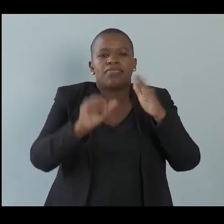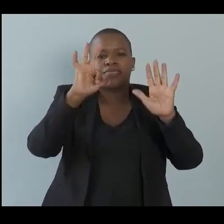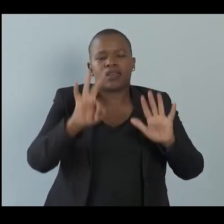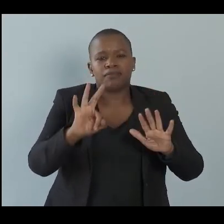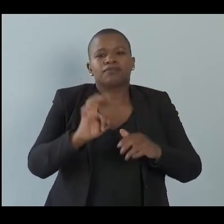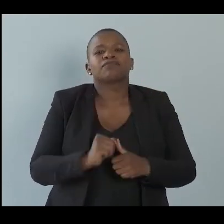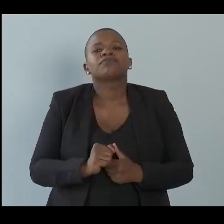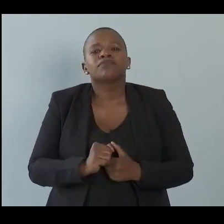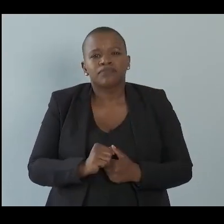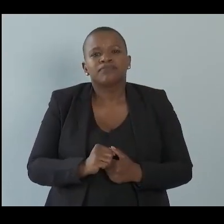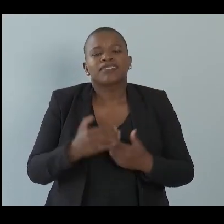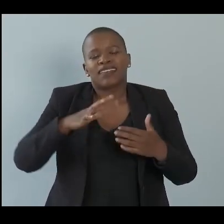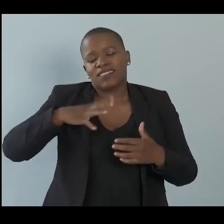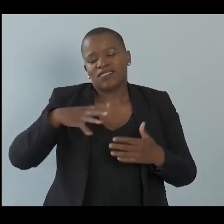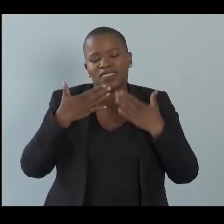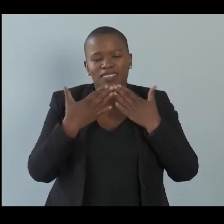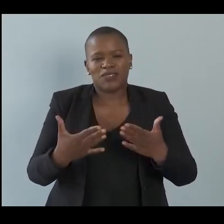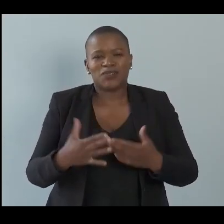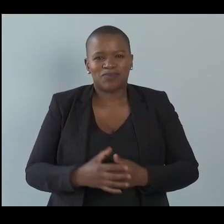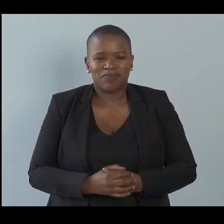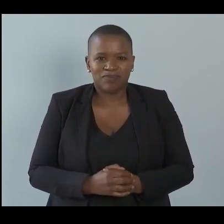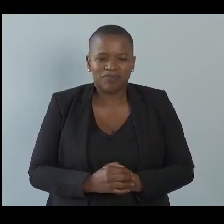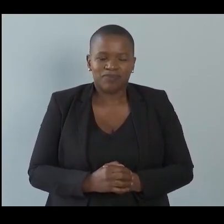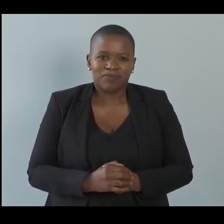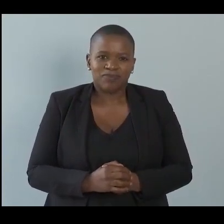Grant to take you through Netstar.